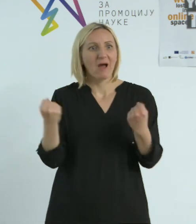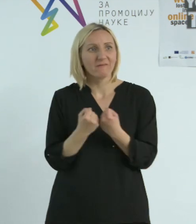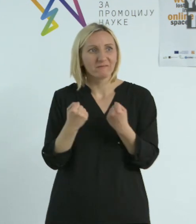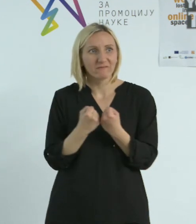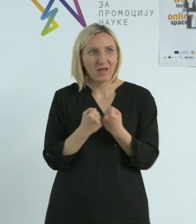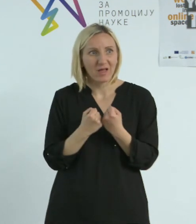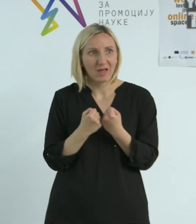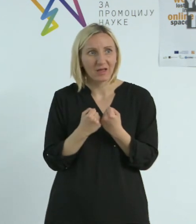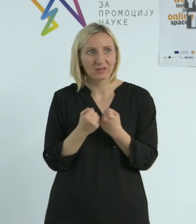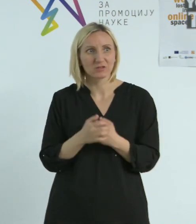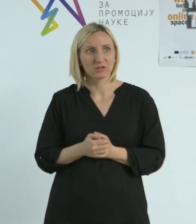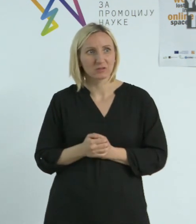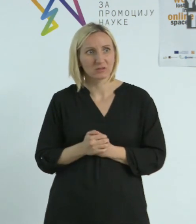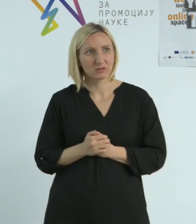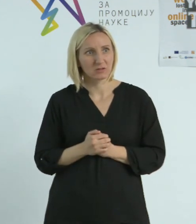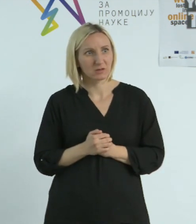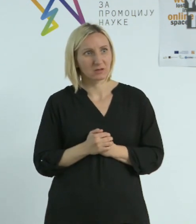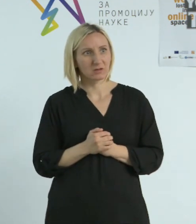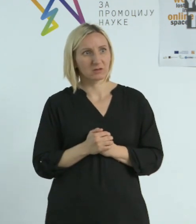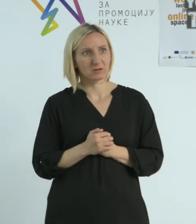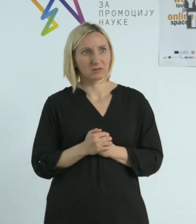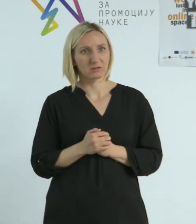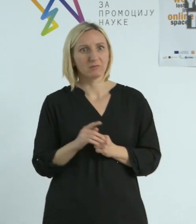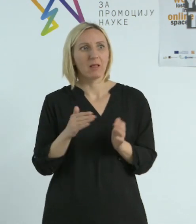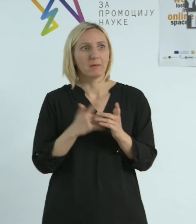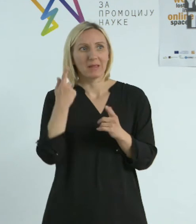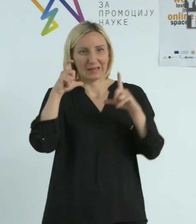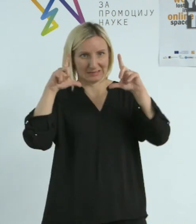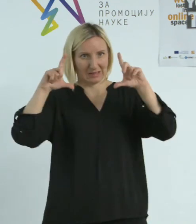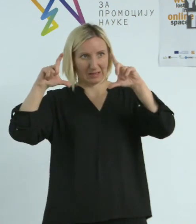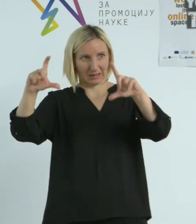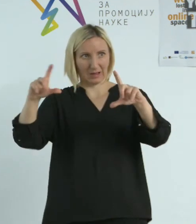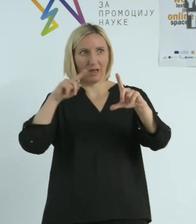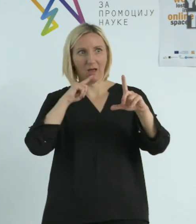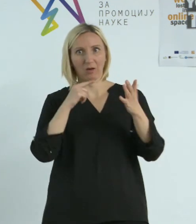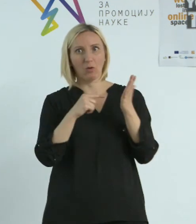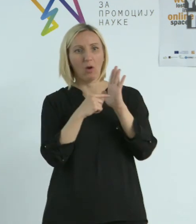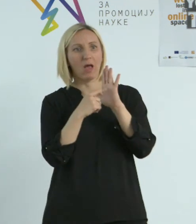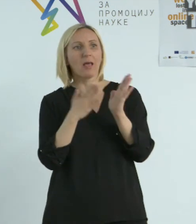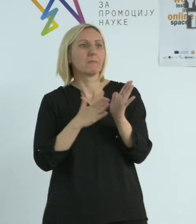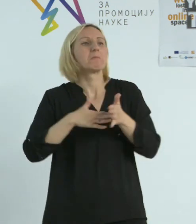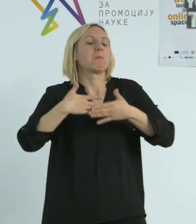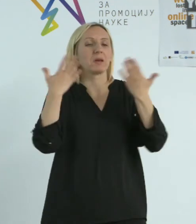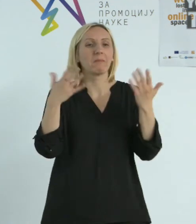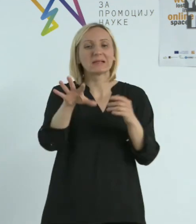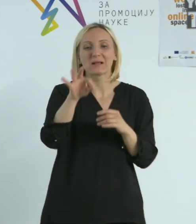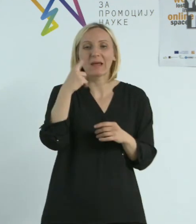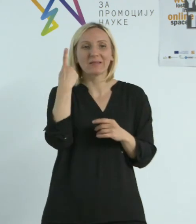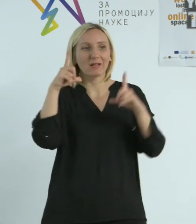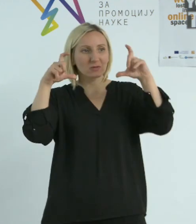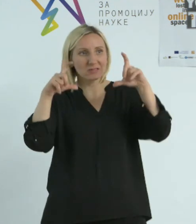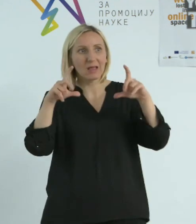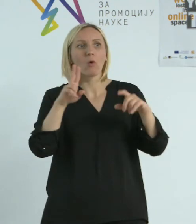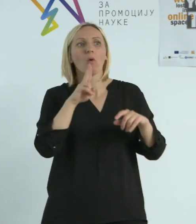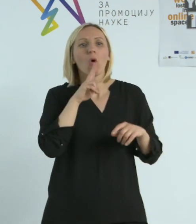doing things like, get me to take one picture which reflects your ideas or what